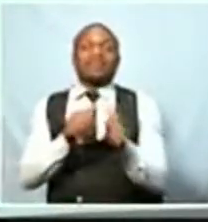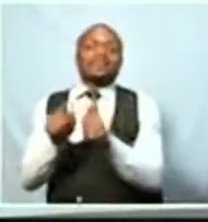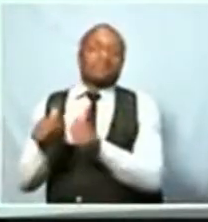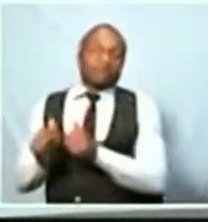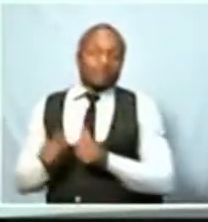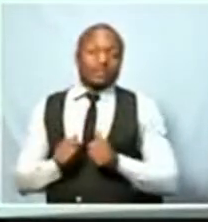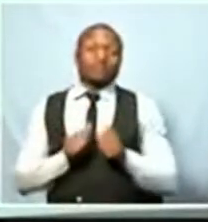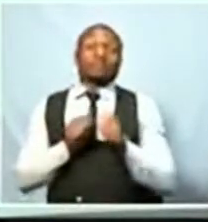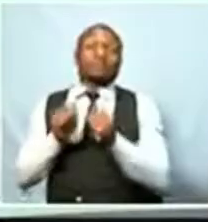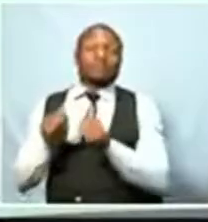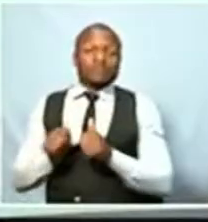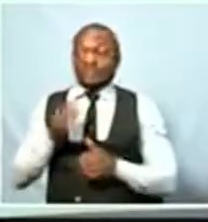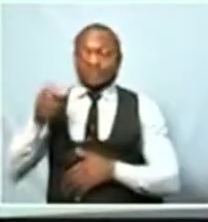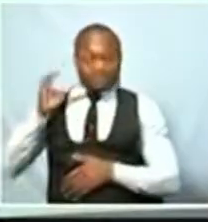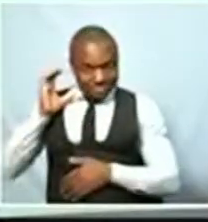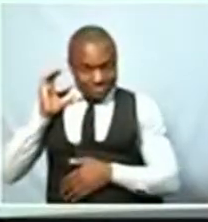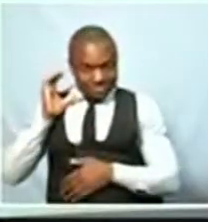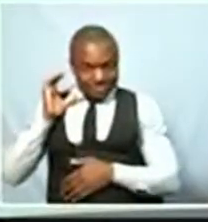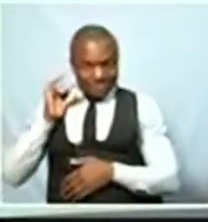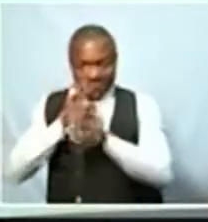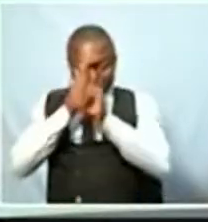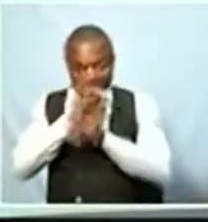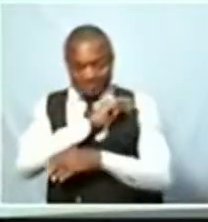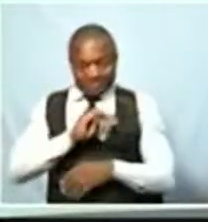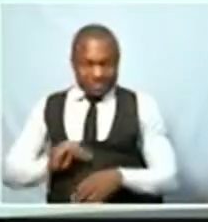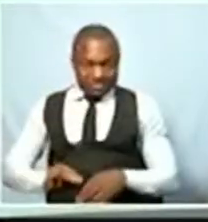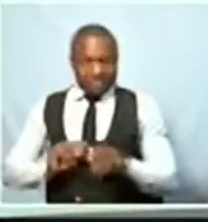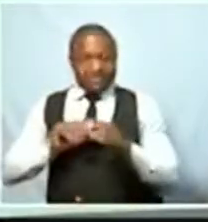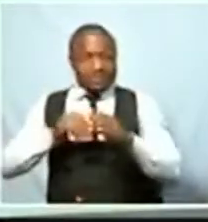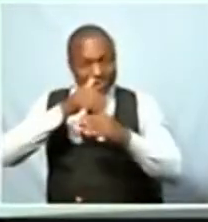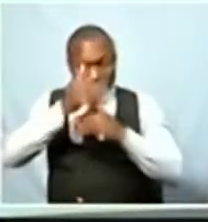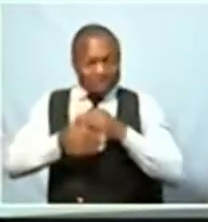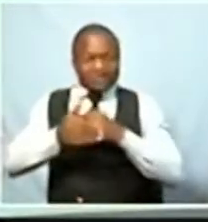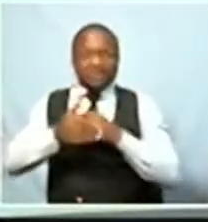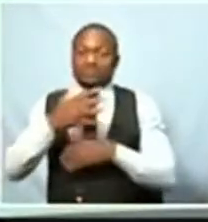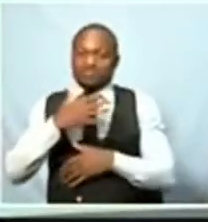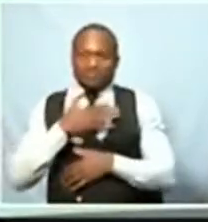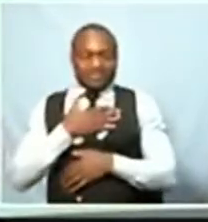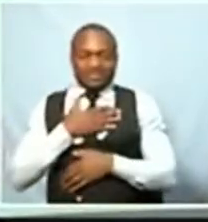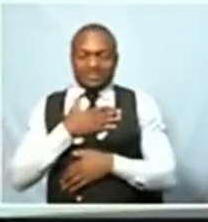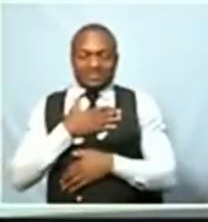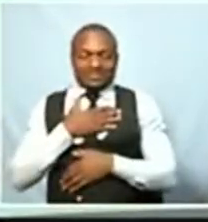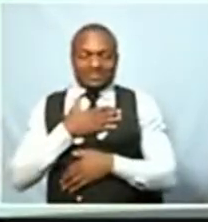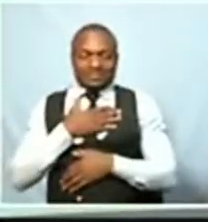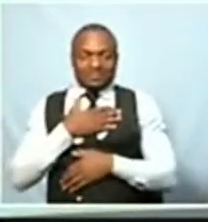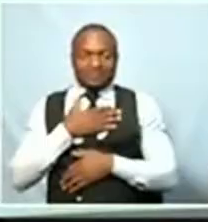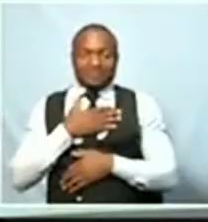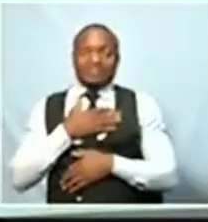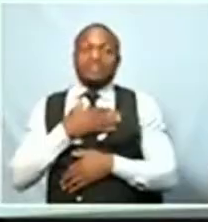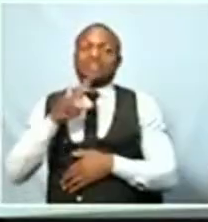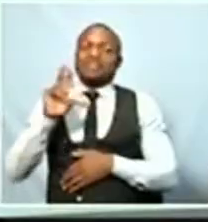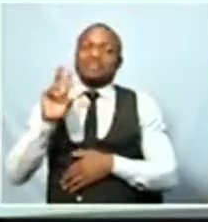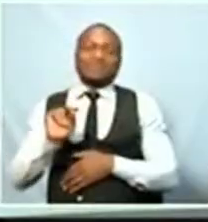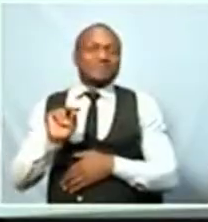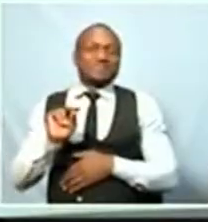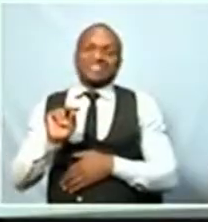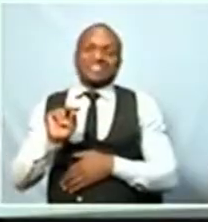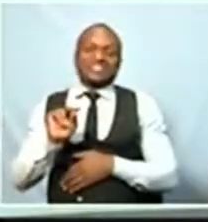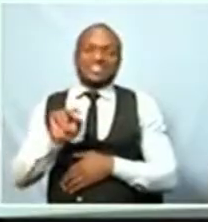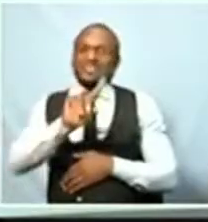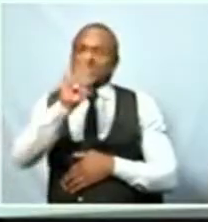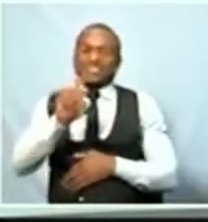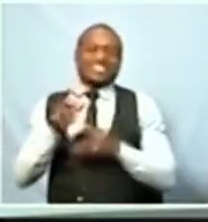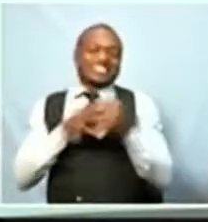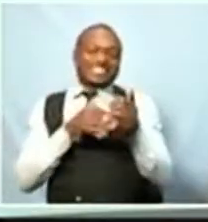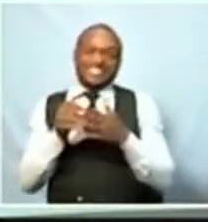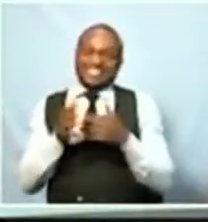that's honorable member that is outside my. No questions are easier.